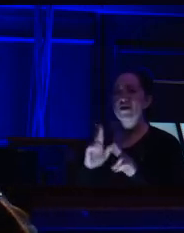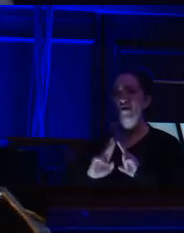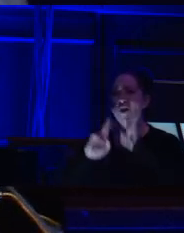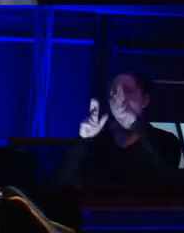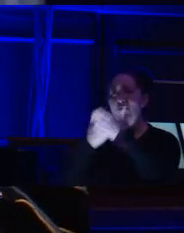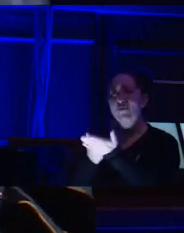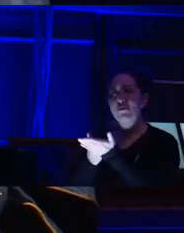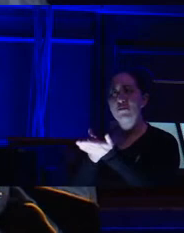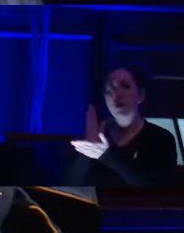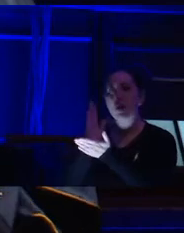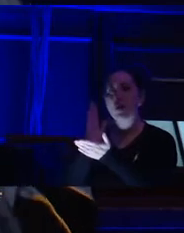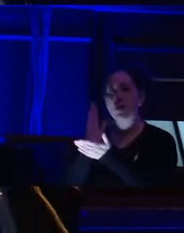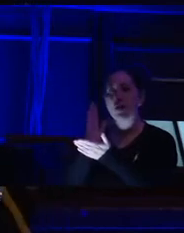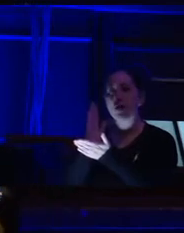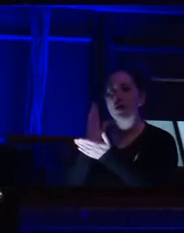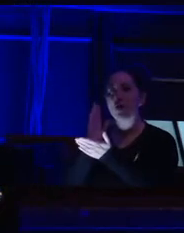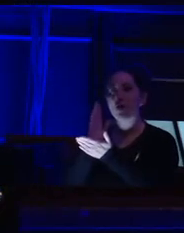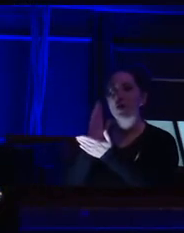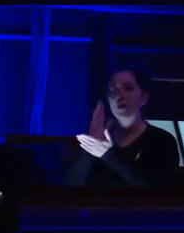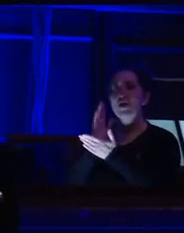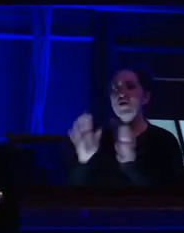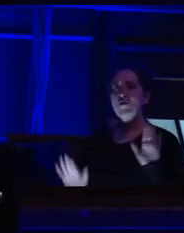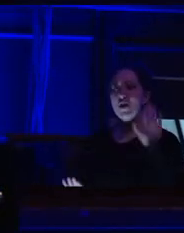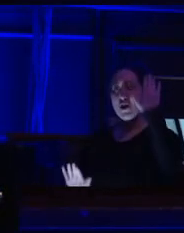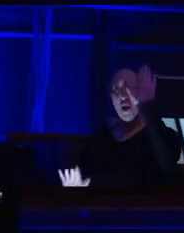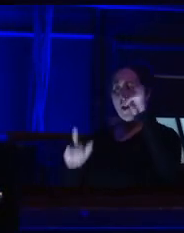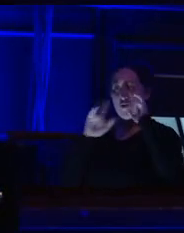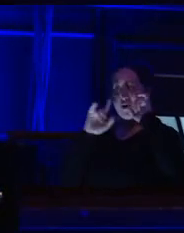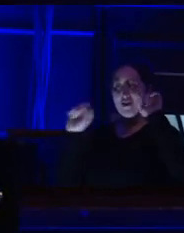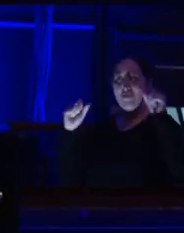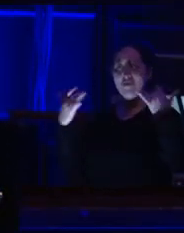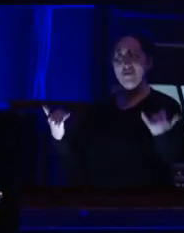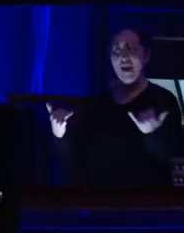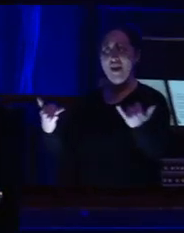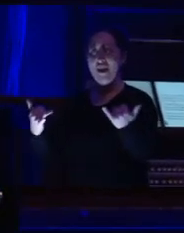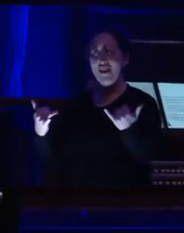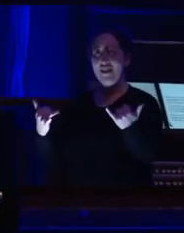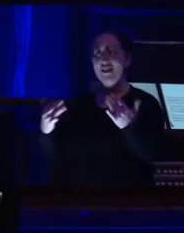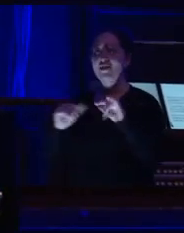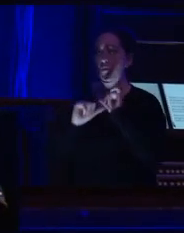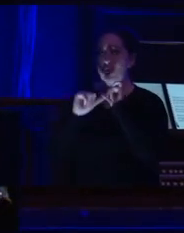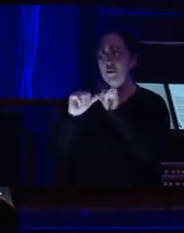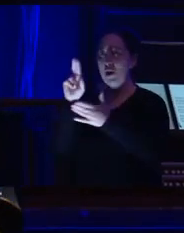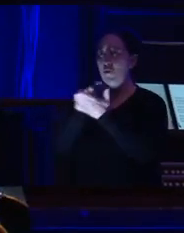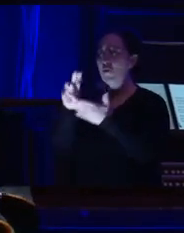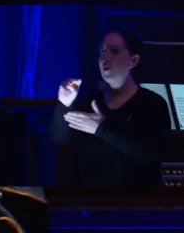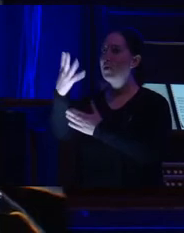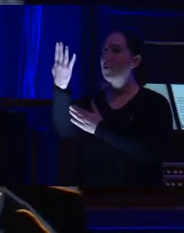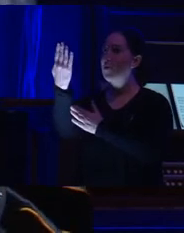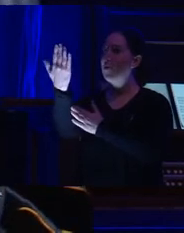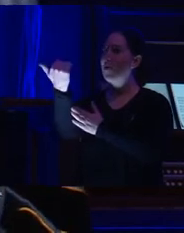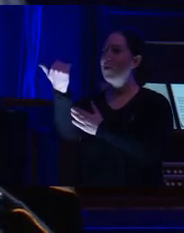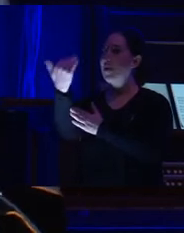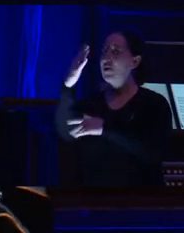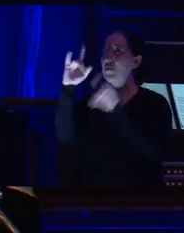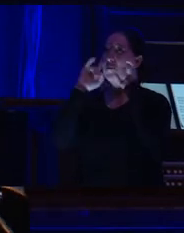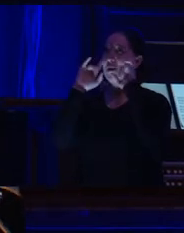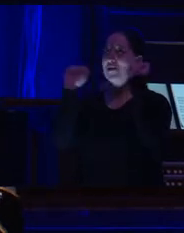privilege to be inaugurated today to serve as the University of Michigan's 15th